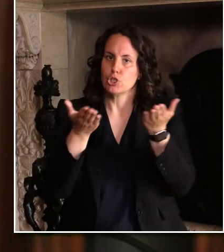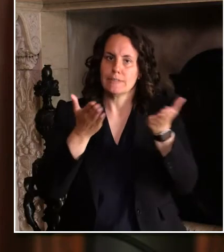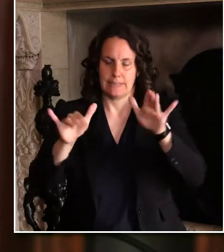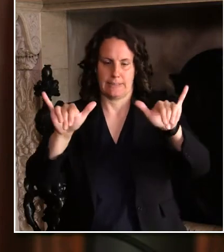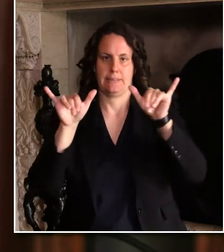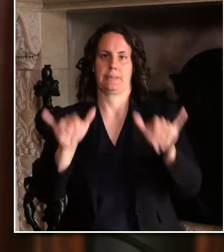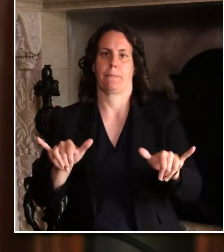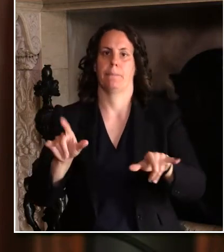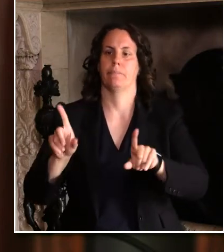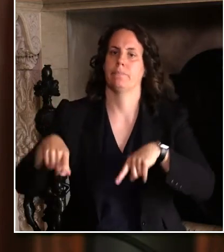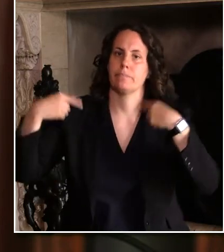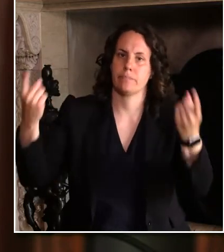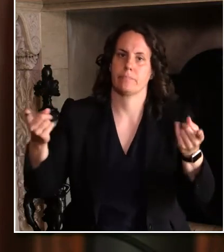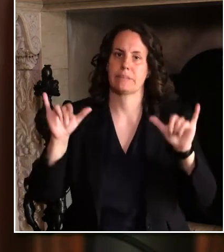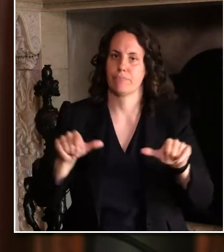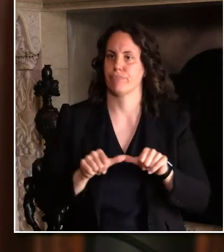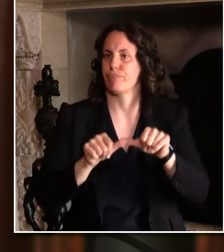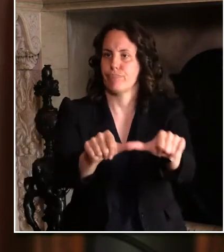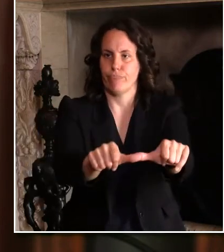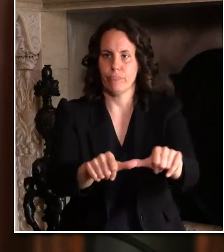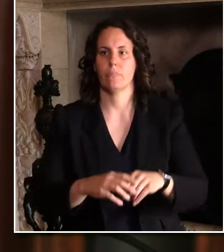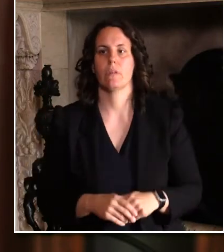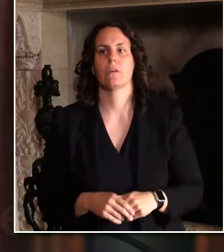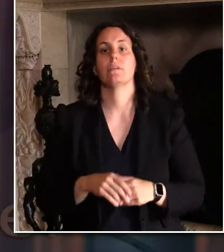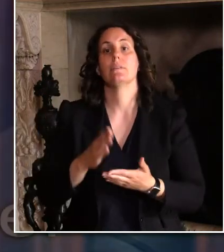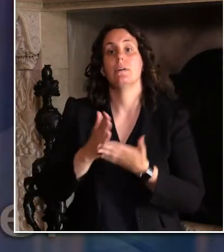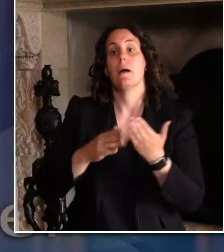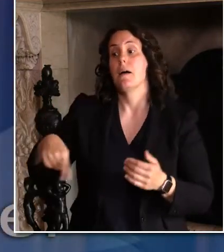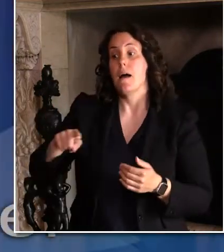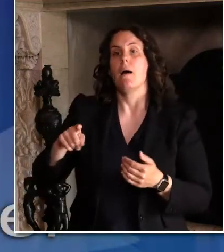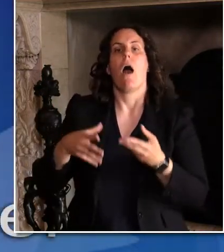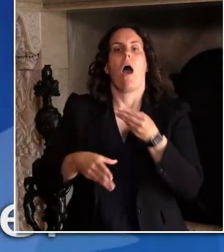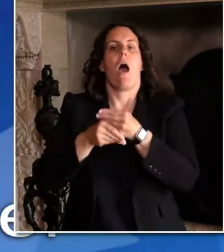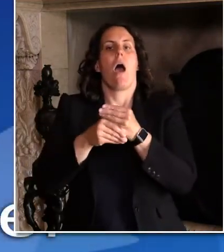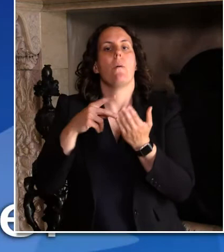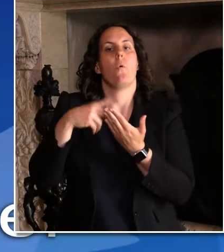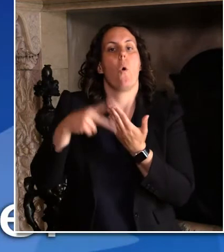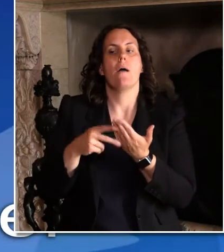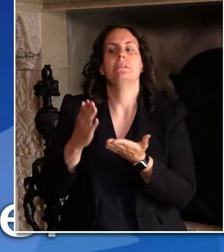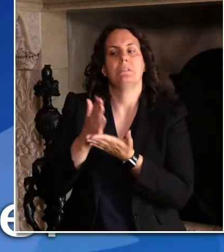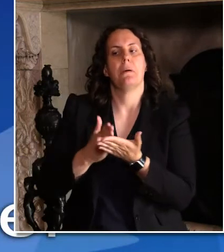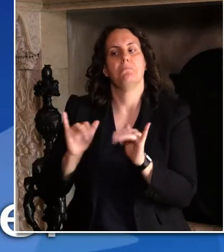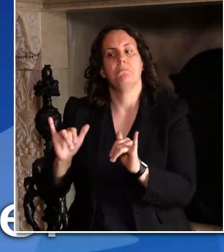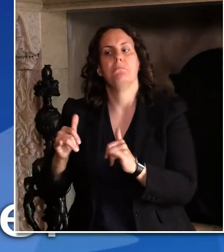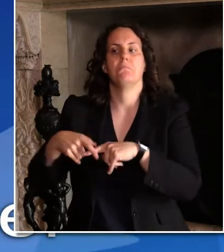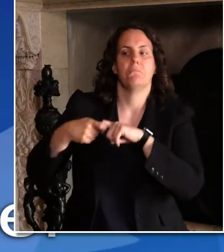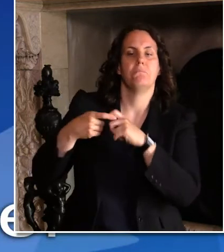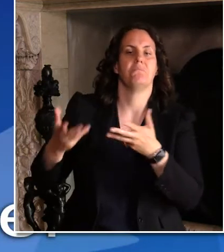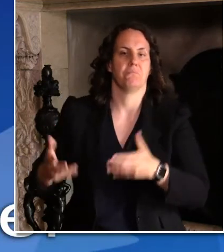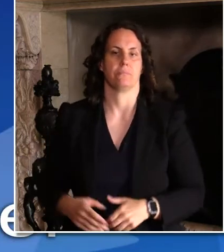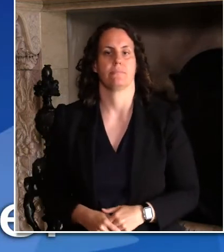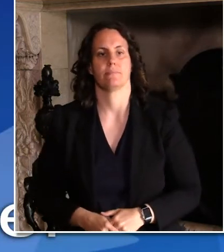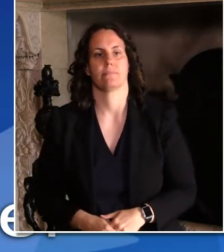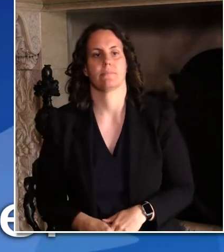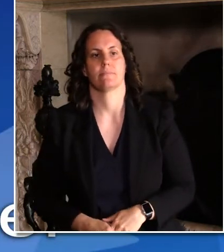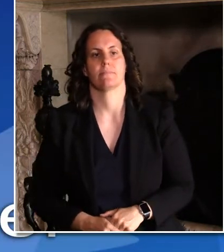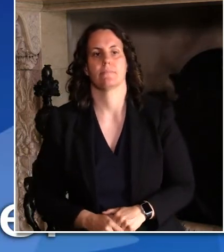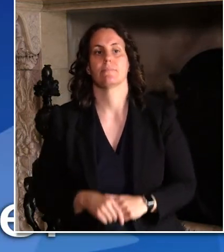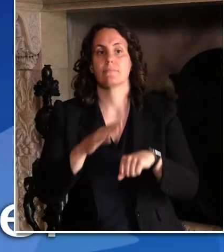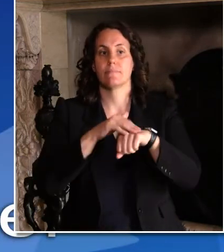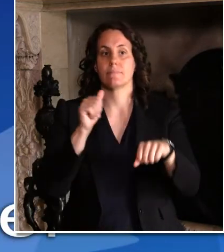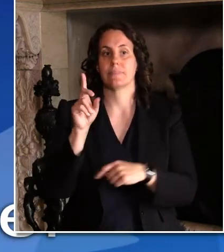the programs that we operate across DHS. Thank you, Ben. Now to Danny Maxwell from WKOW in